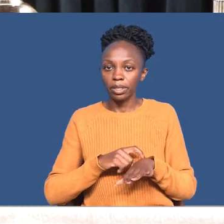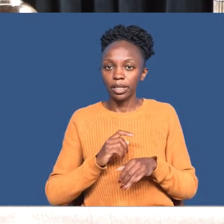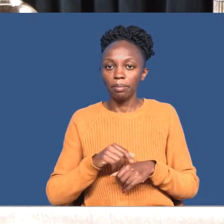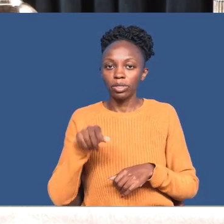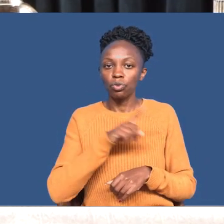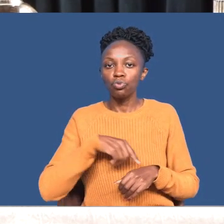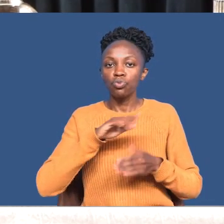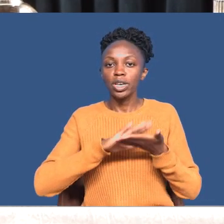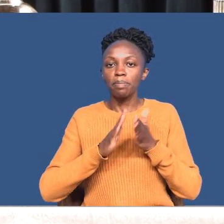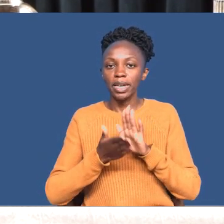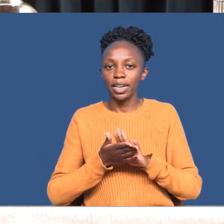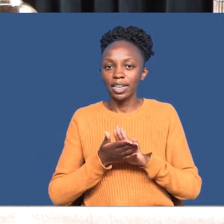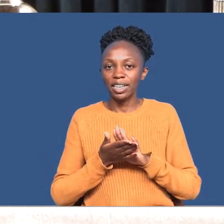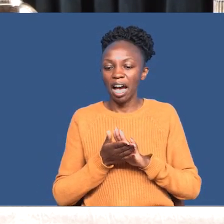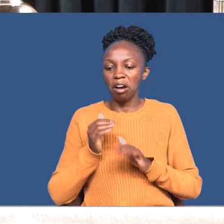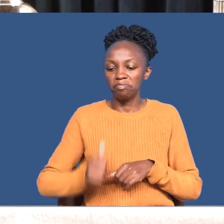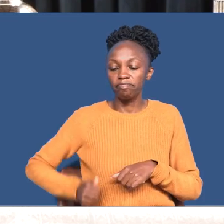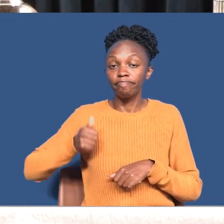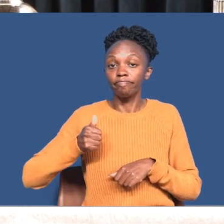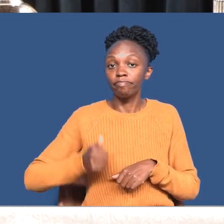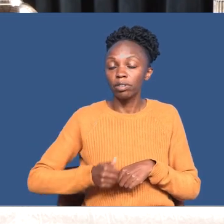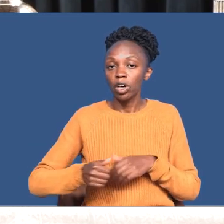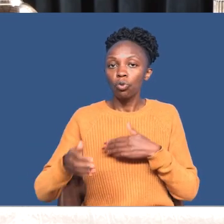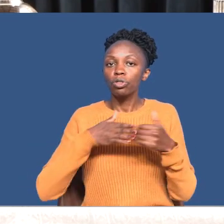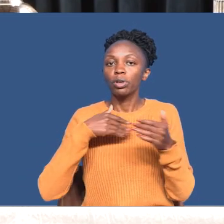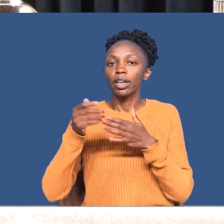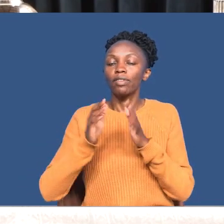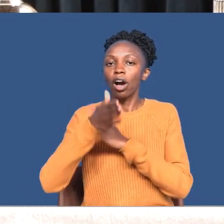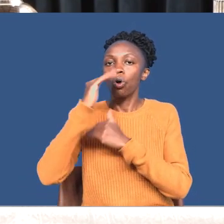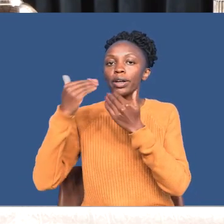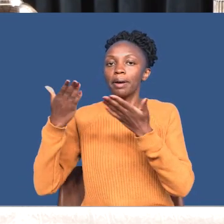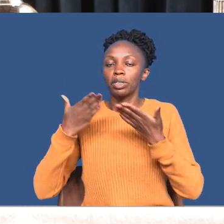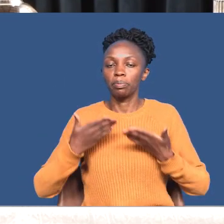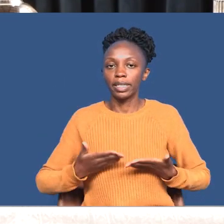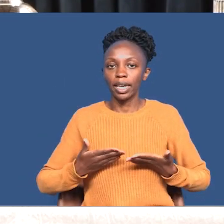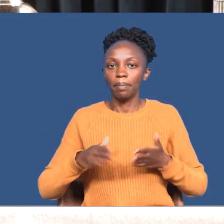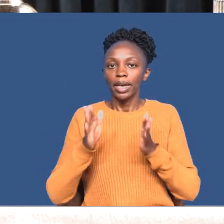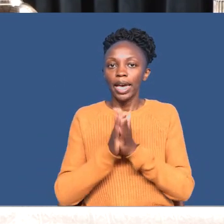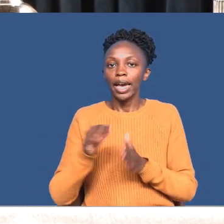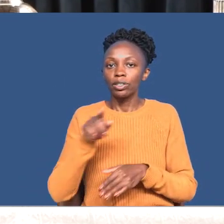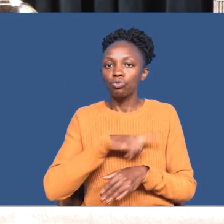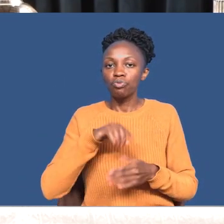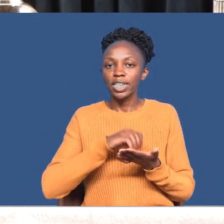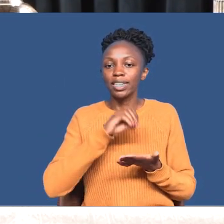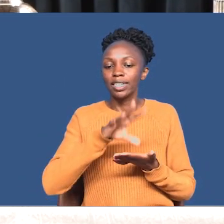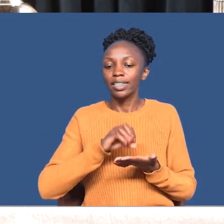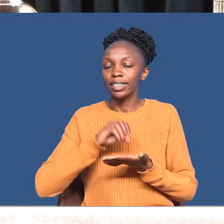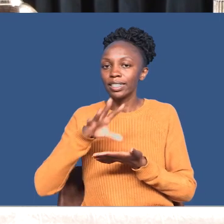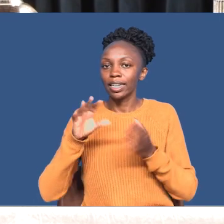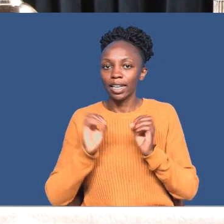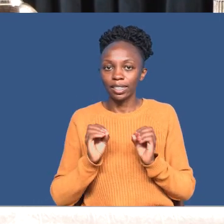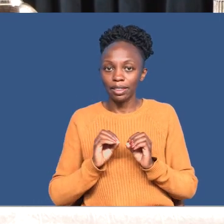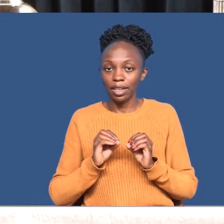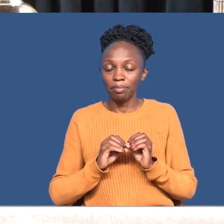we become too stingy with what God has given us. And we are not generous. Generous in terms of